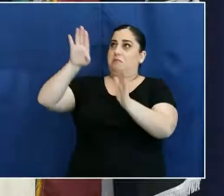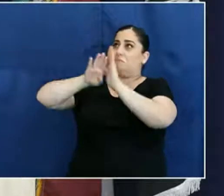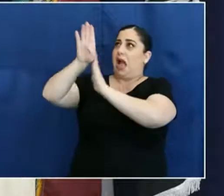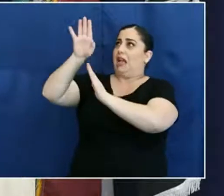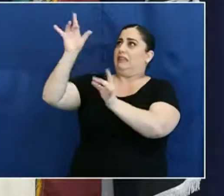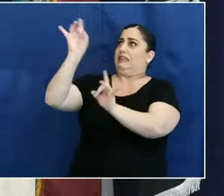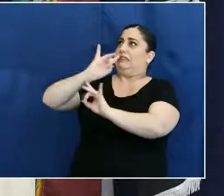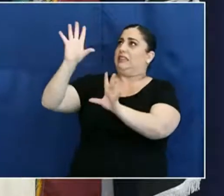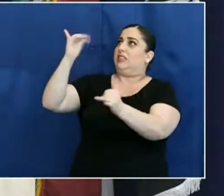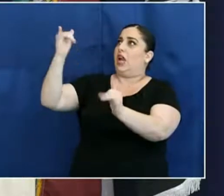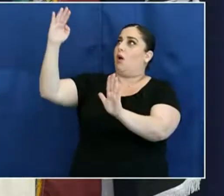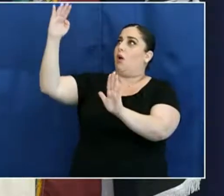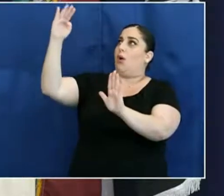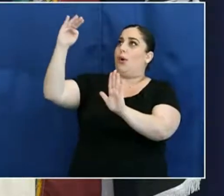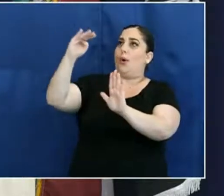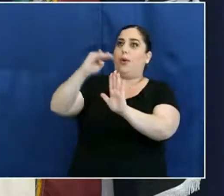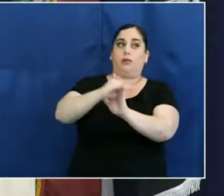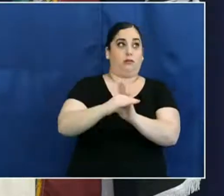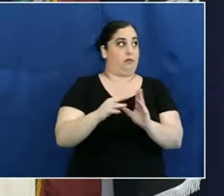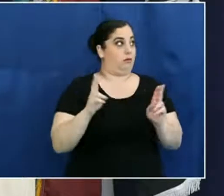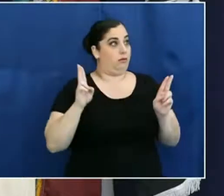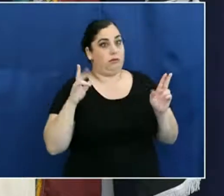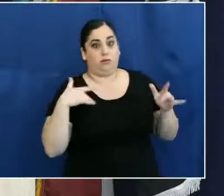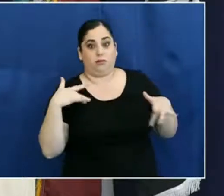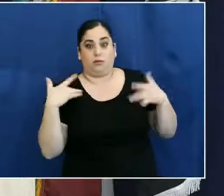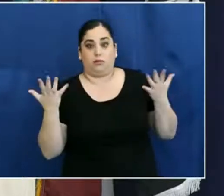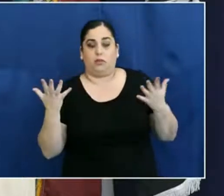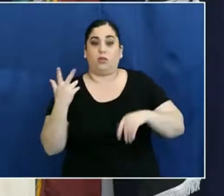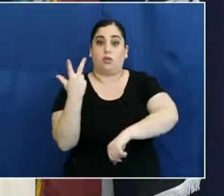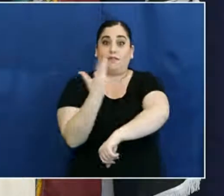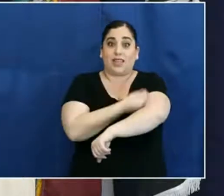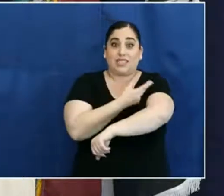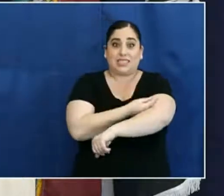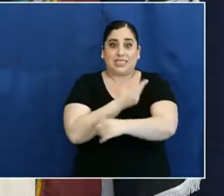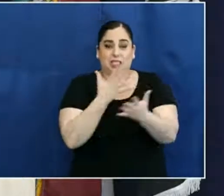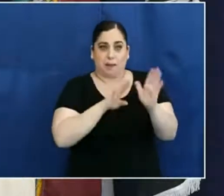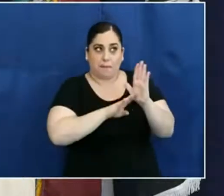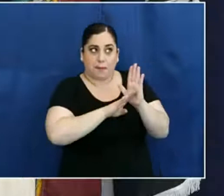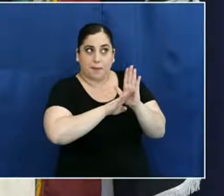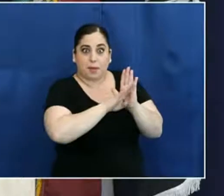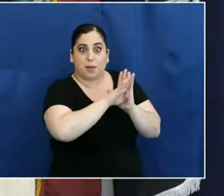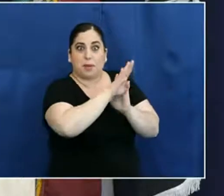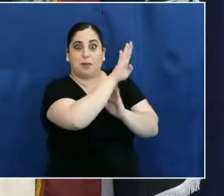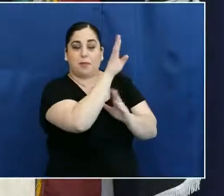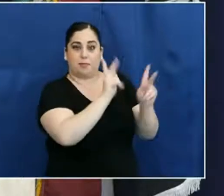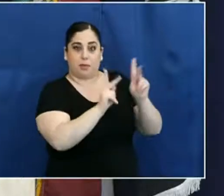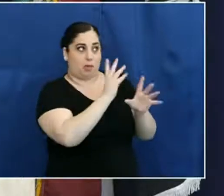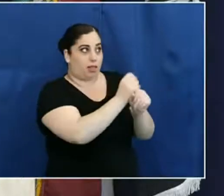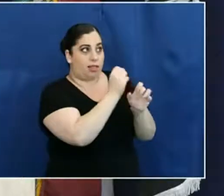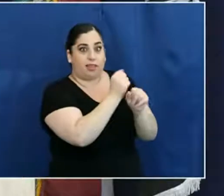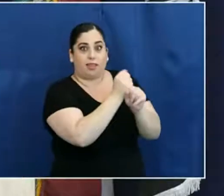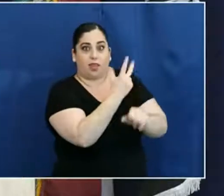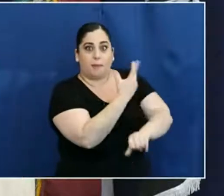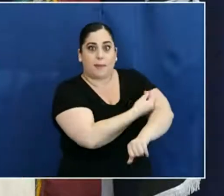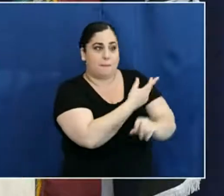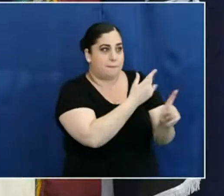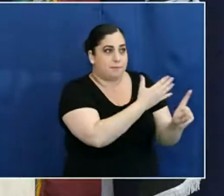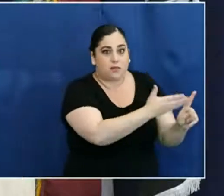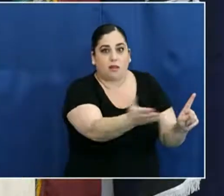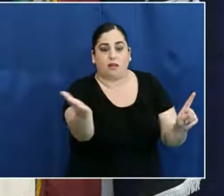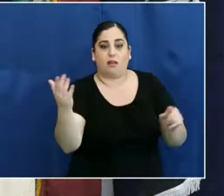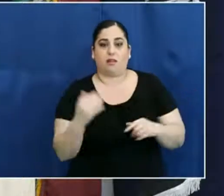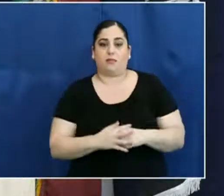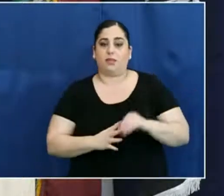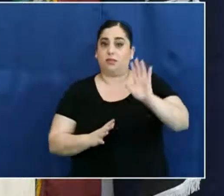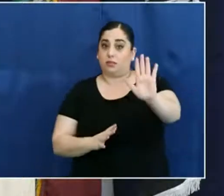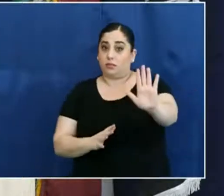safe. We don't want to see a big spike in cases and what's happening, and so. We just hope we've come so far